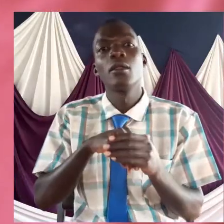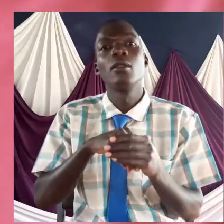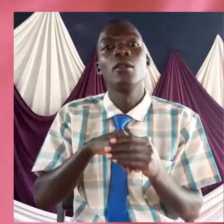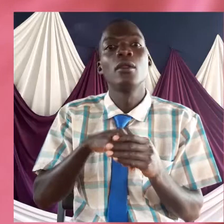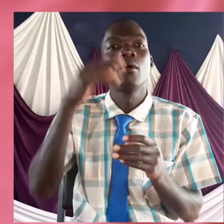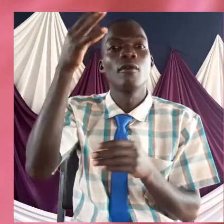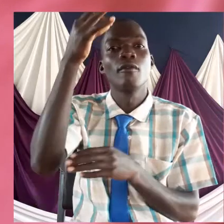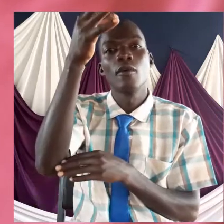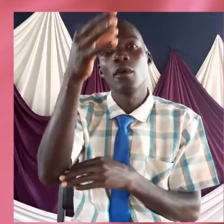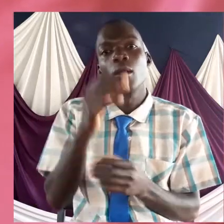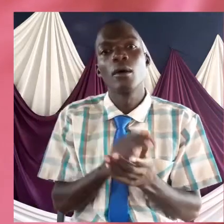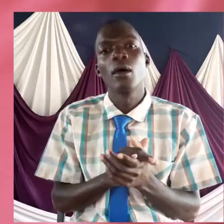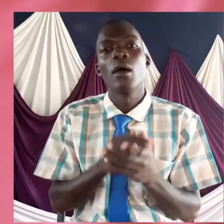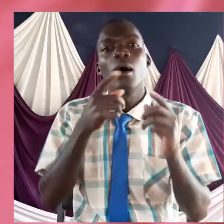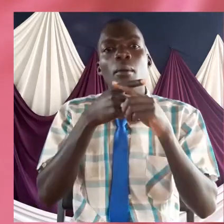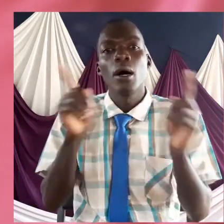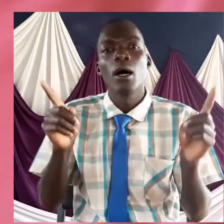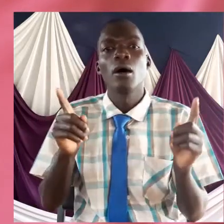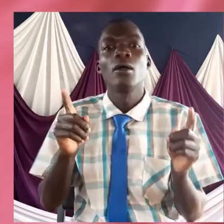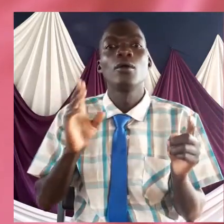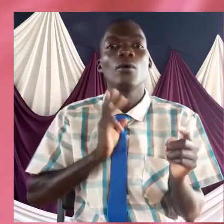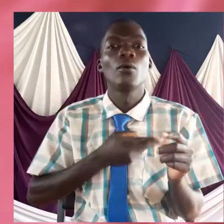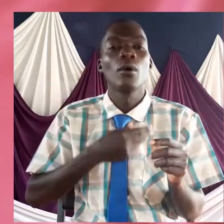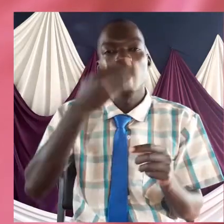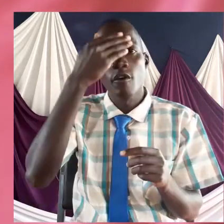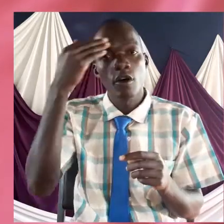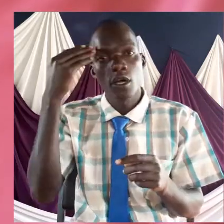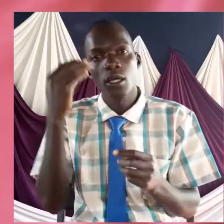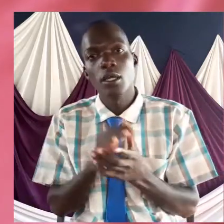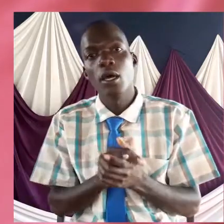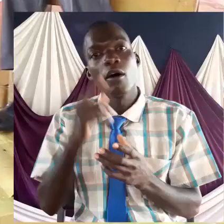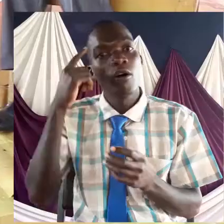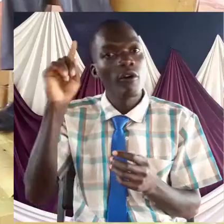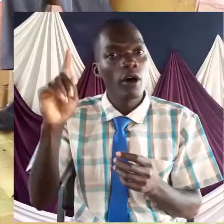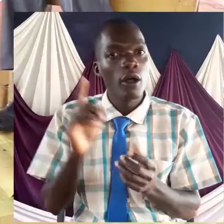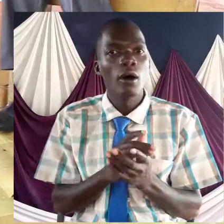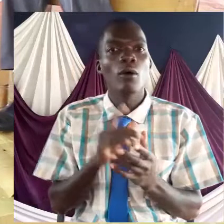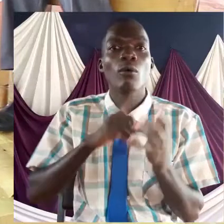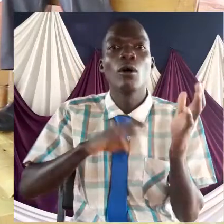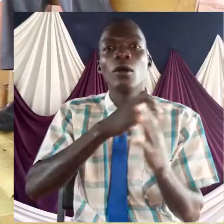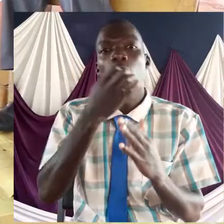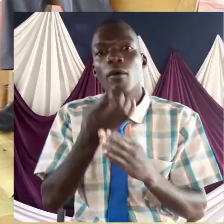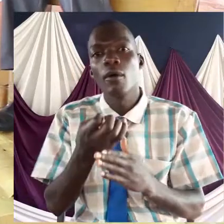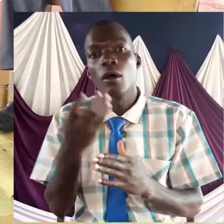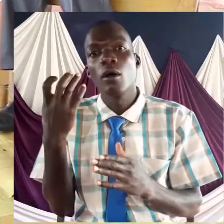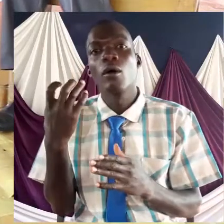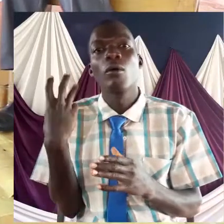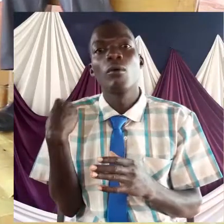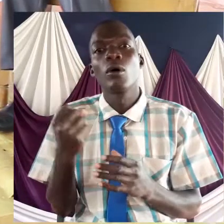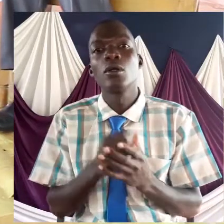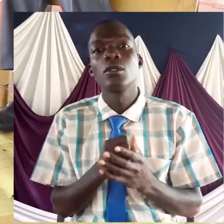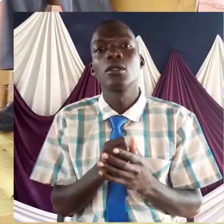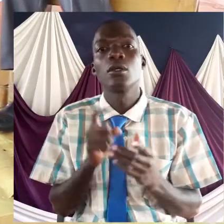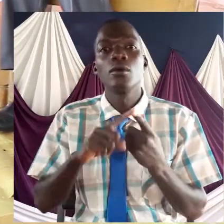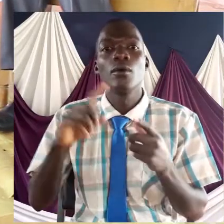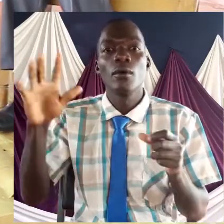future. But we are advocating for whatever was